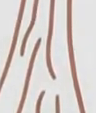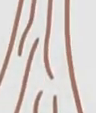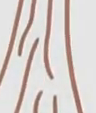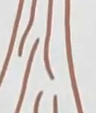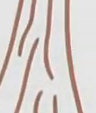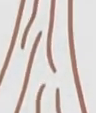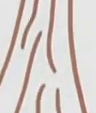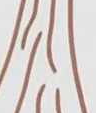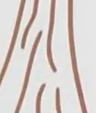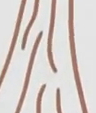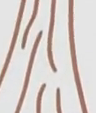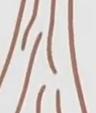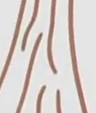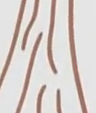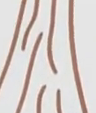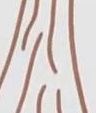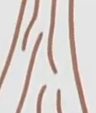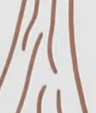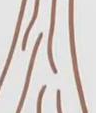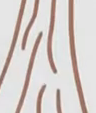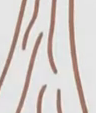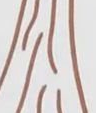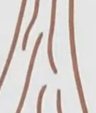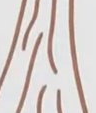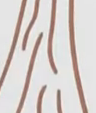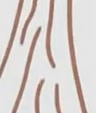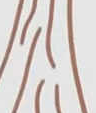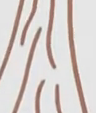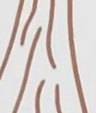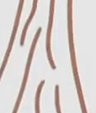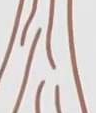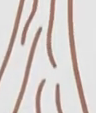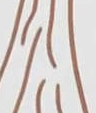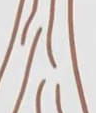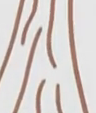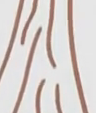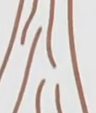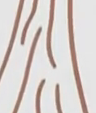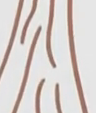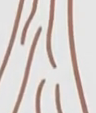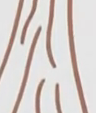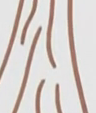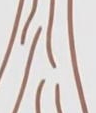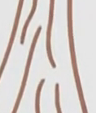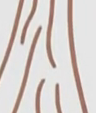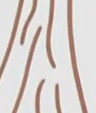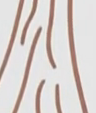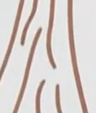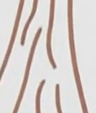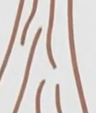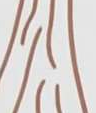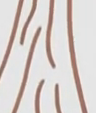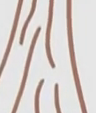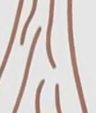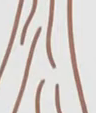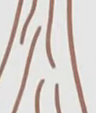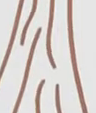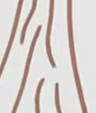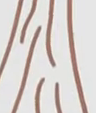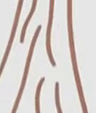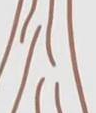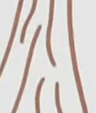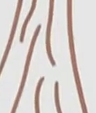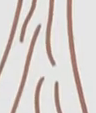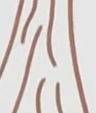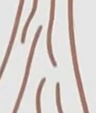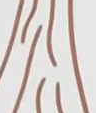acorns. These acorns can fall into streams and be transported to other places. If the acorn ends up in a hospitable environment for growth, it can grow into a tree and